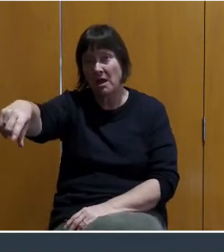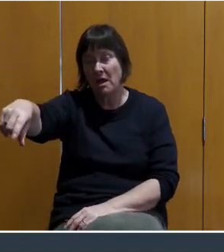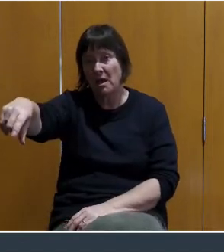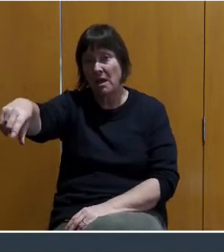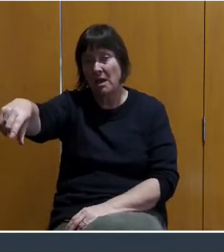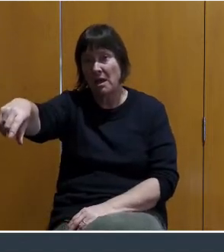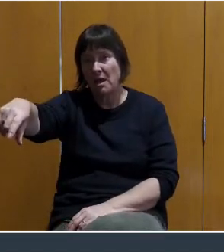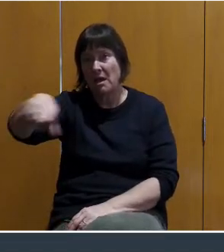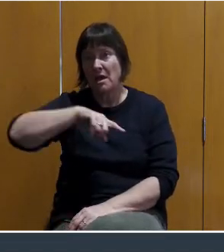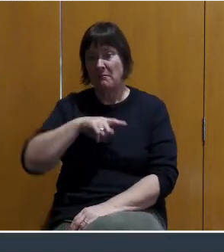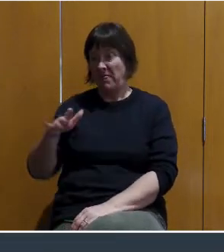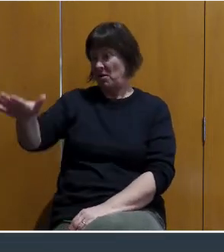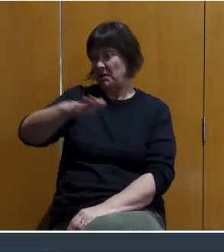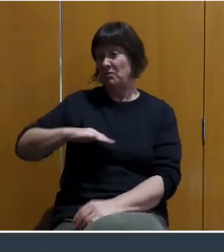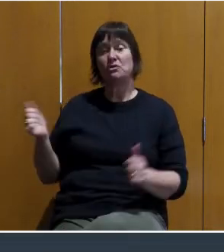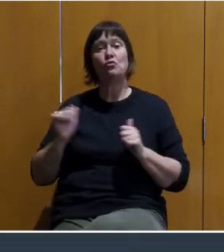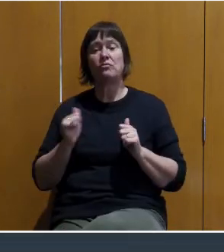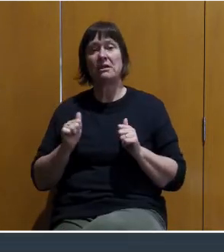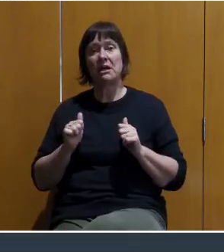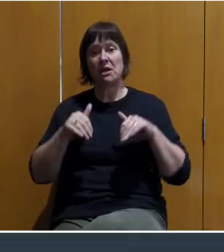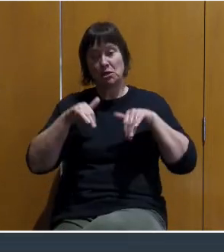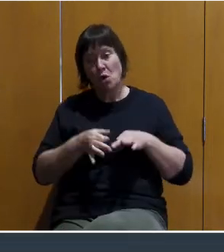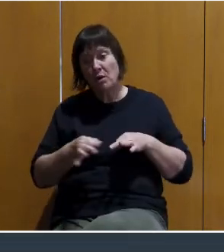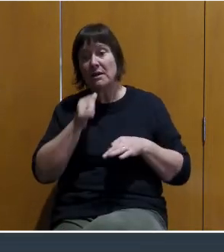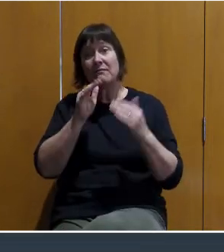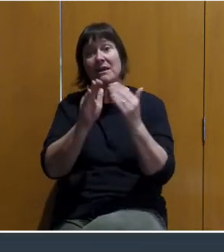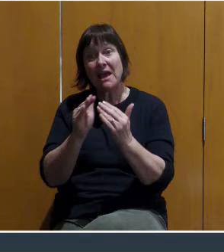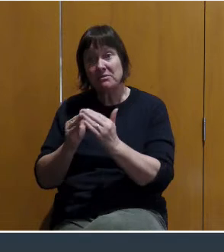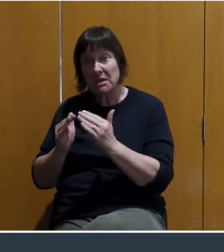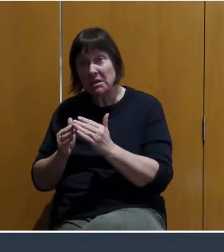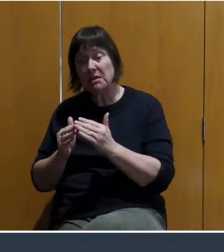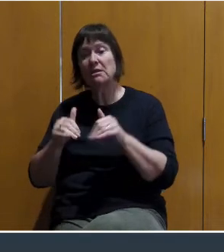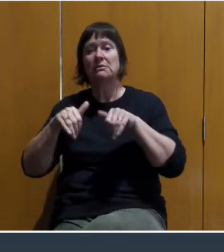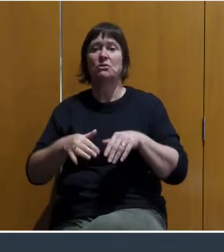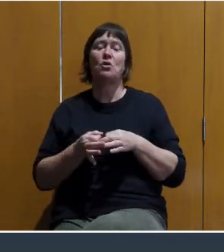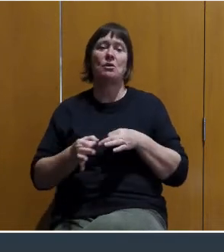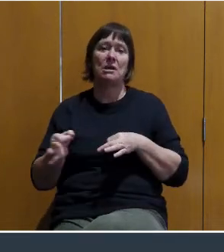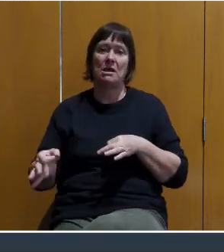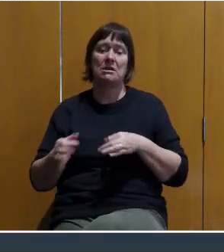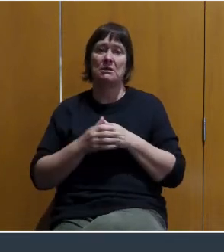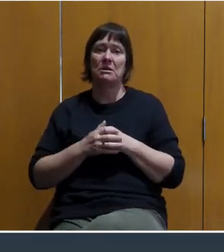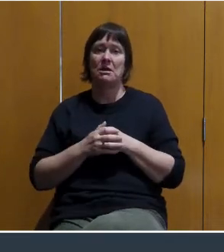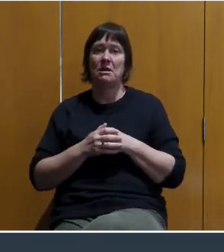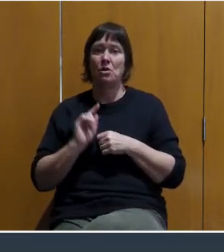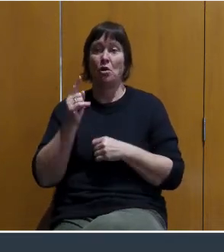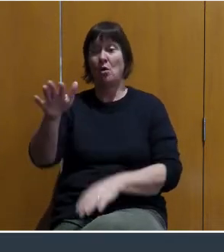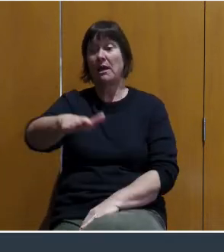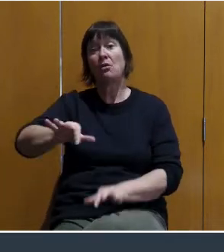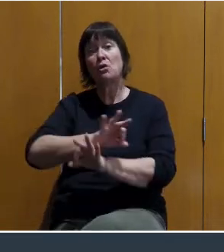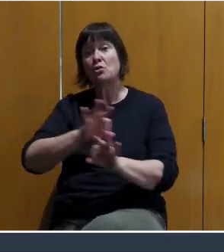dogs on lead. Anywhere where there's housing, it's on lead. The only off-lead area